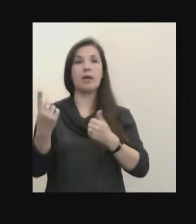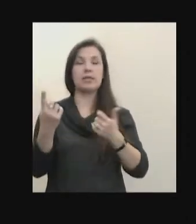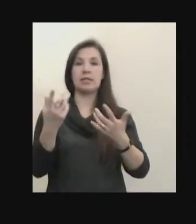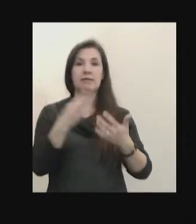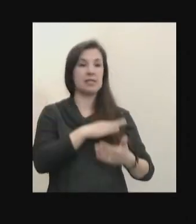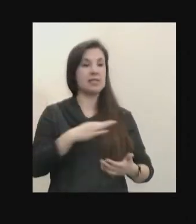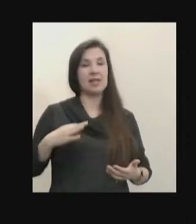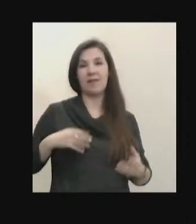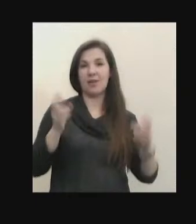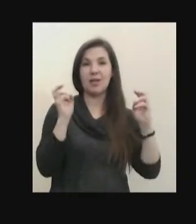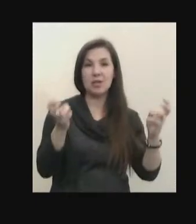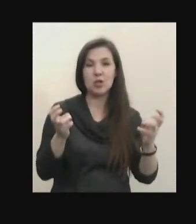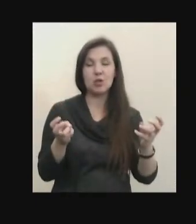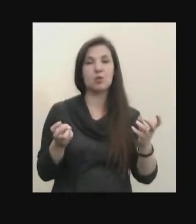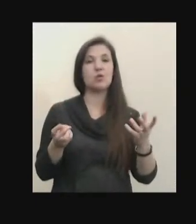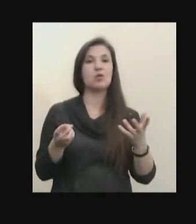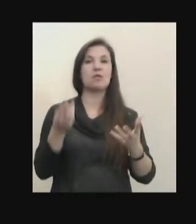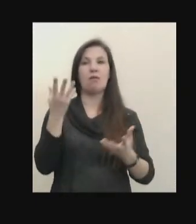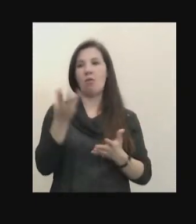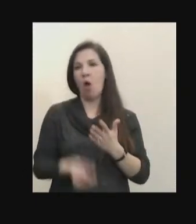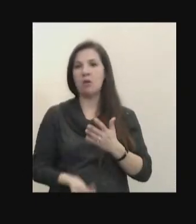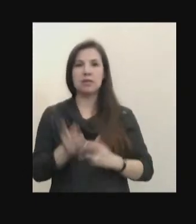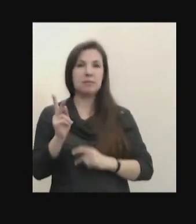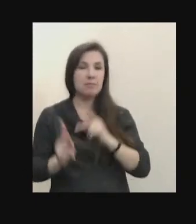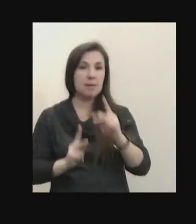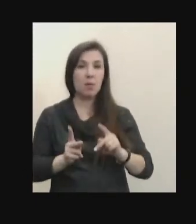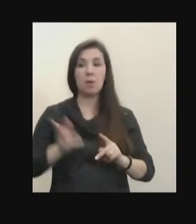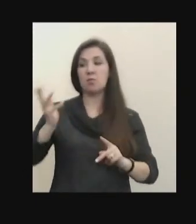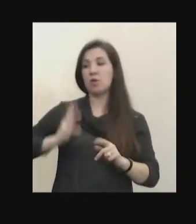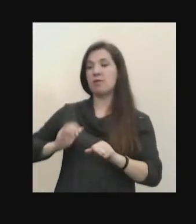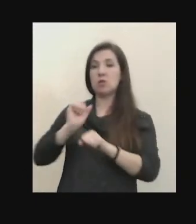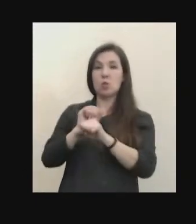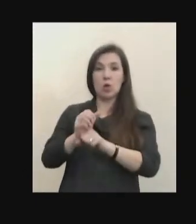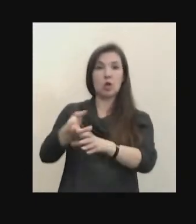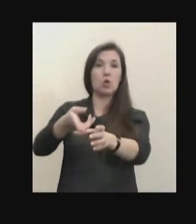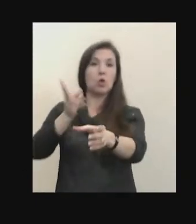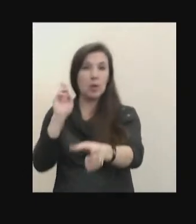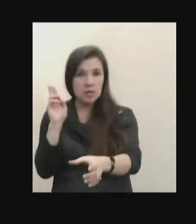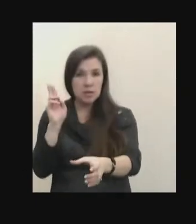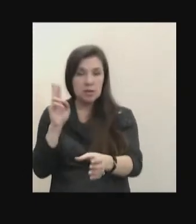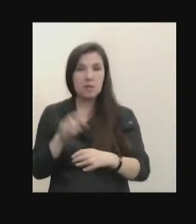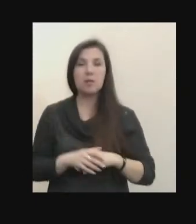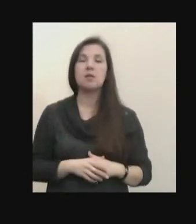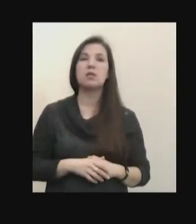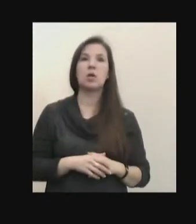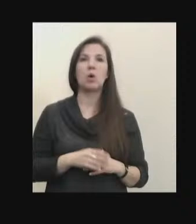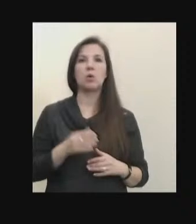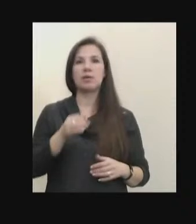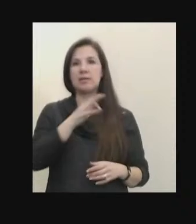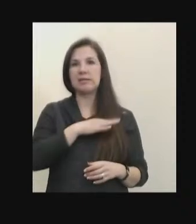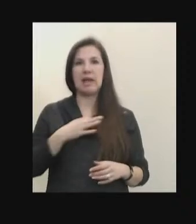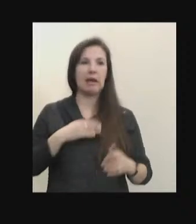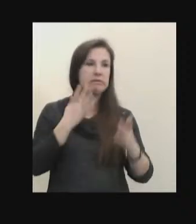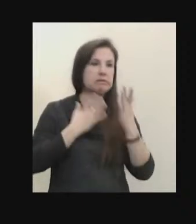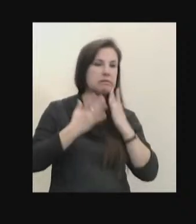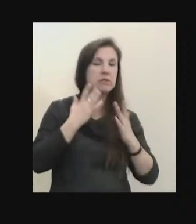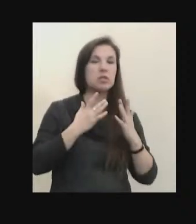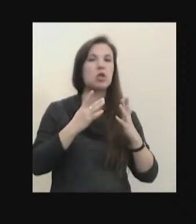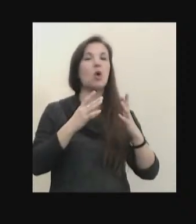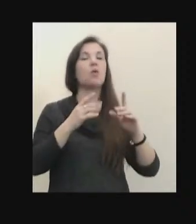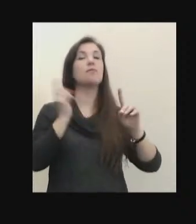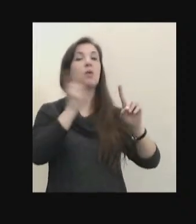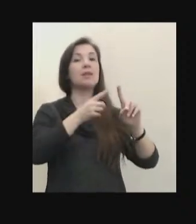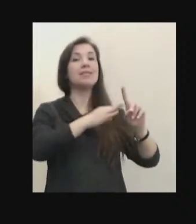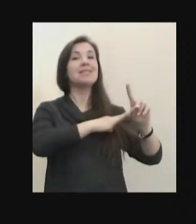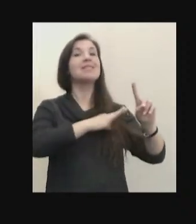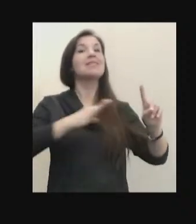lost people that were working previously who've quit. So there are, as I said, staffed beds is the key. And